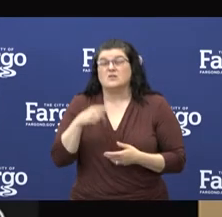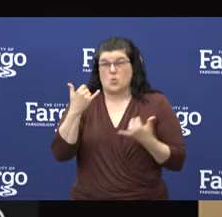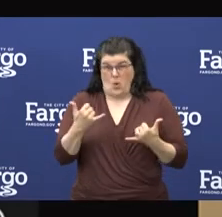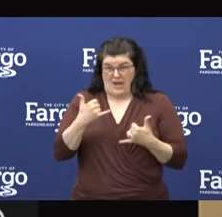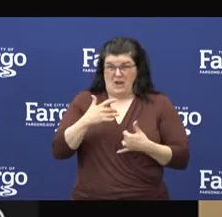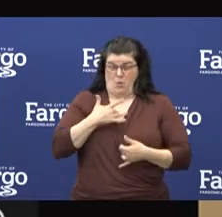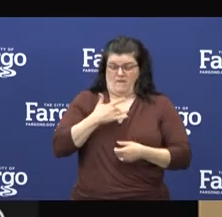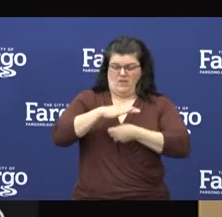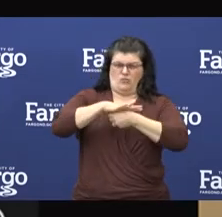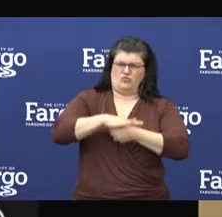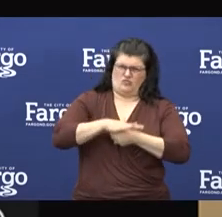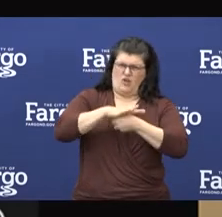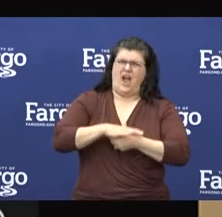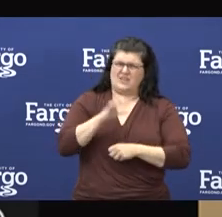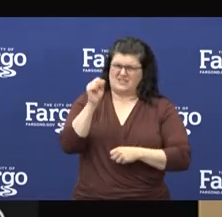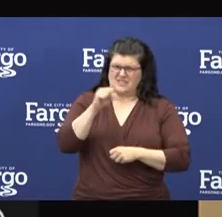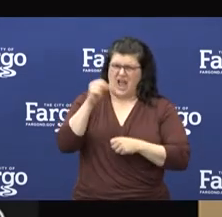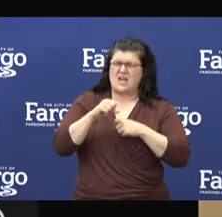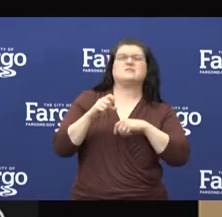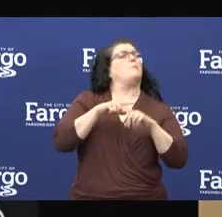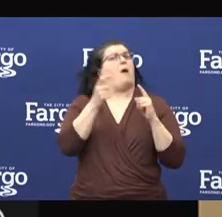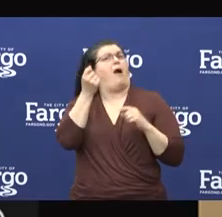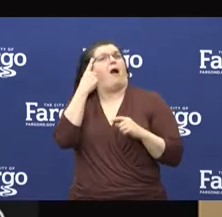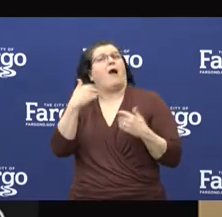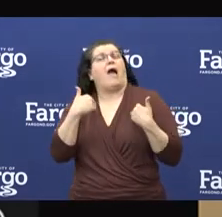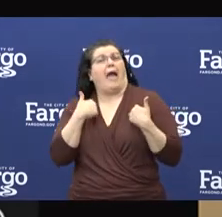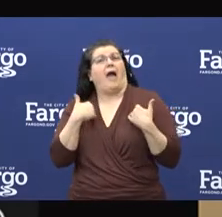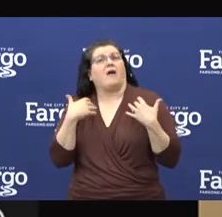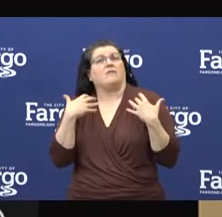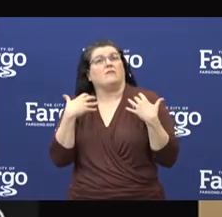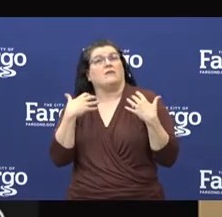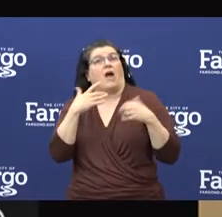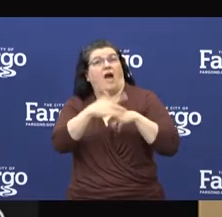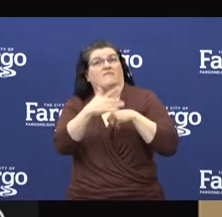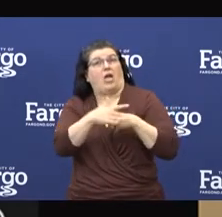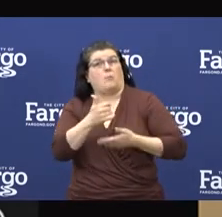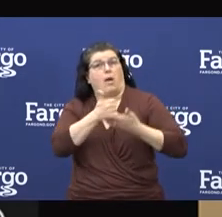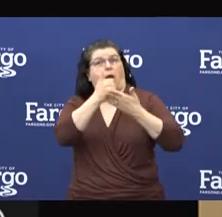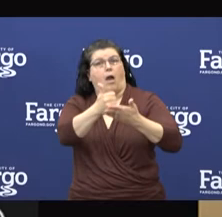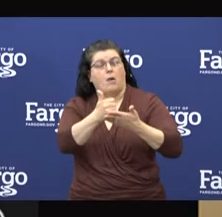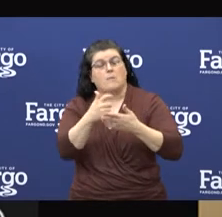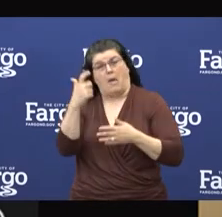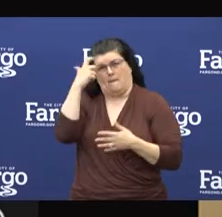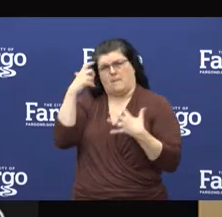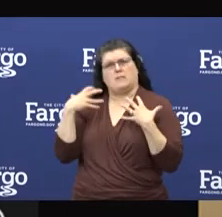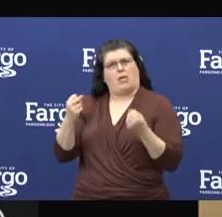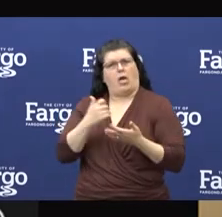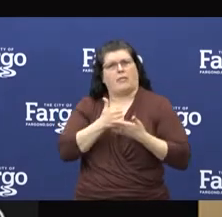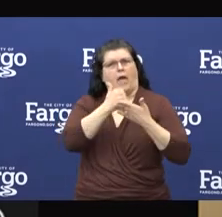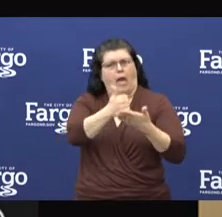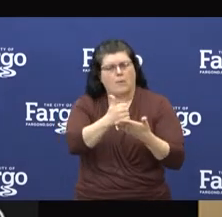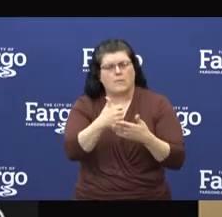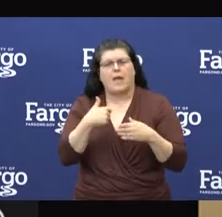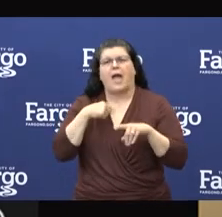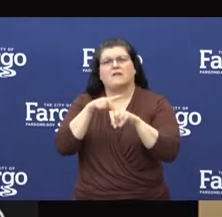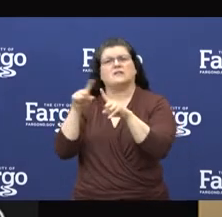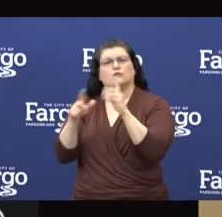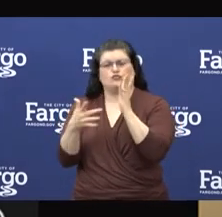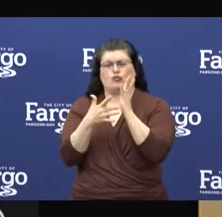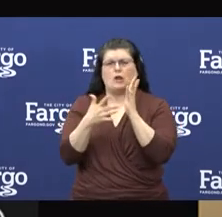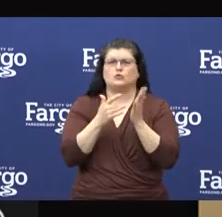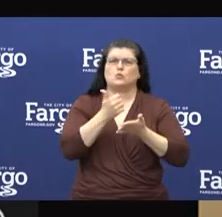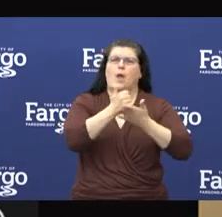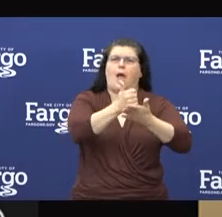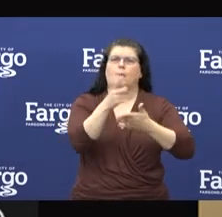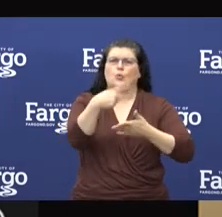We urge you to pay attention to your mental health during this transition. Learn self-care strategies, and for mental health